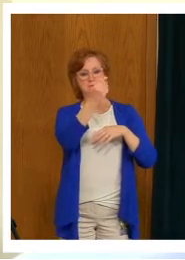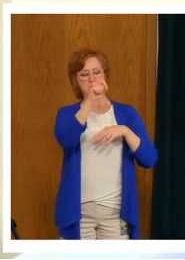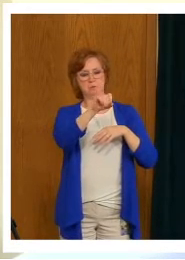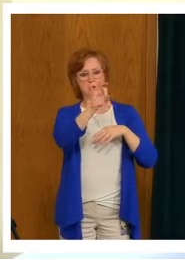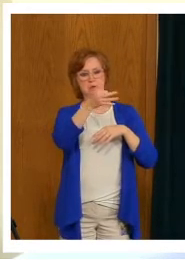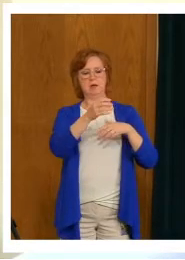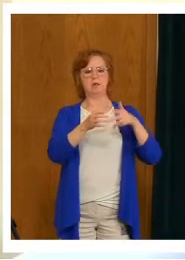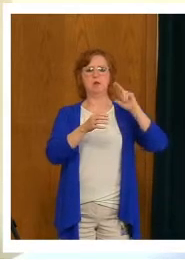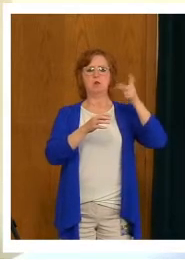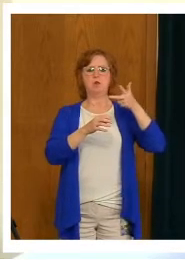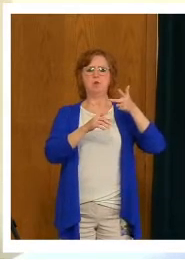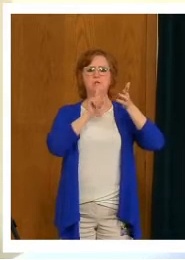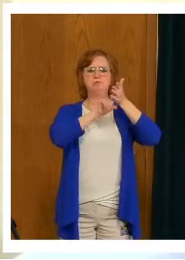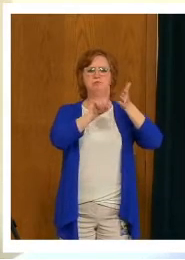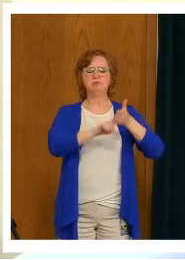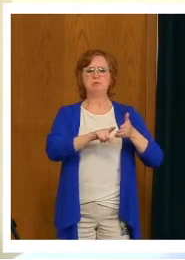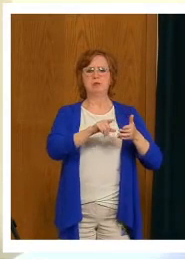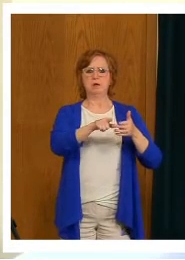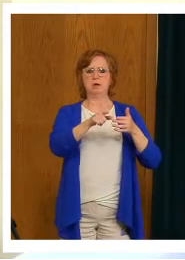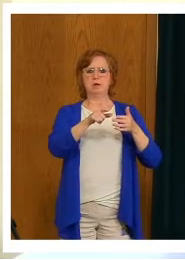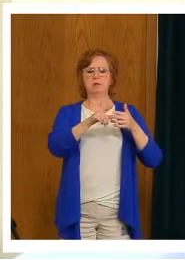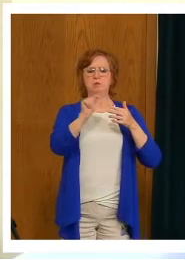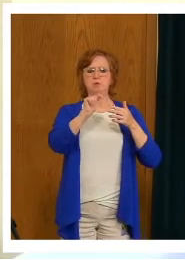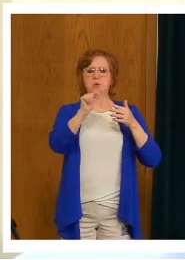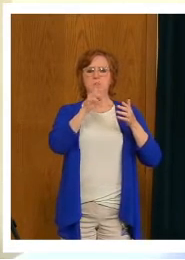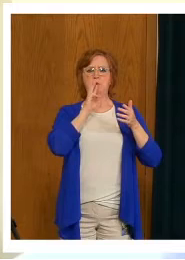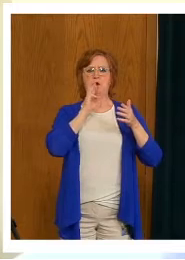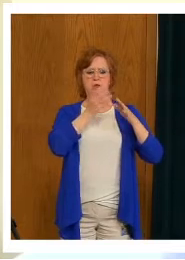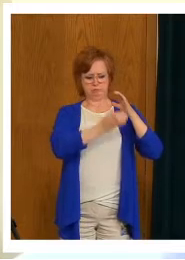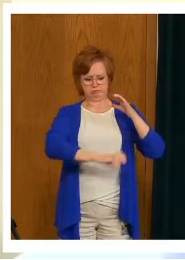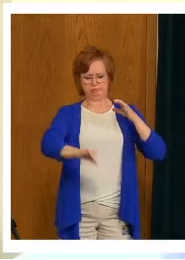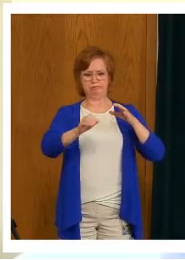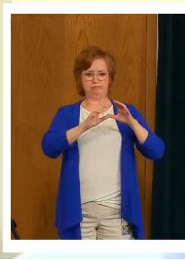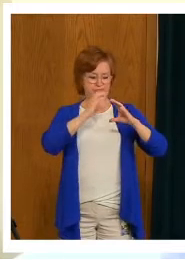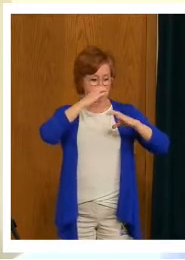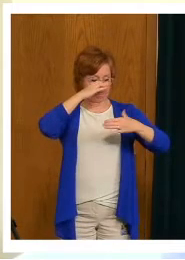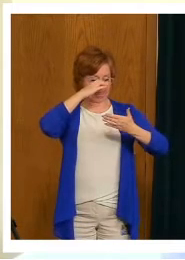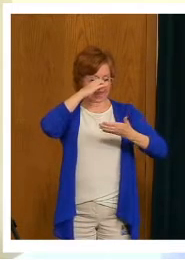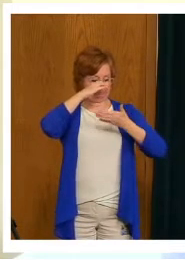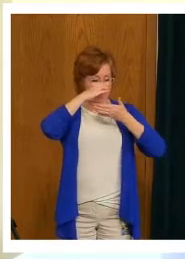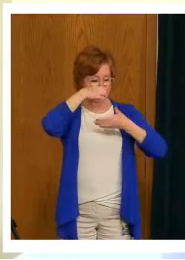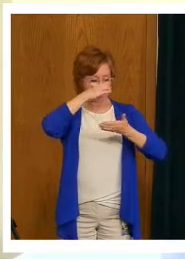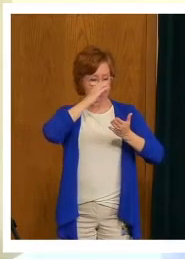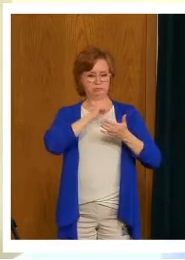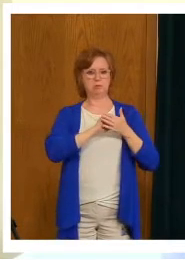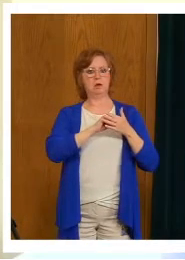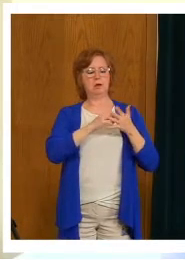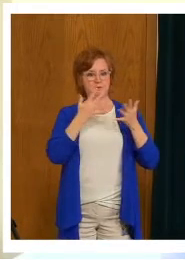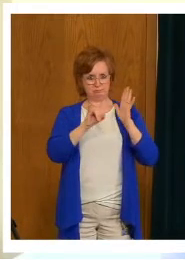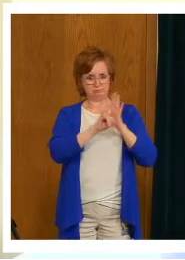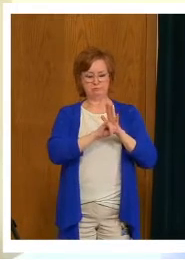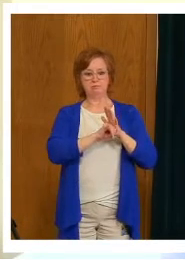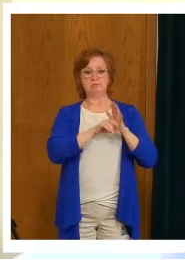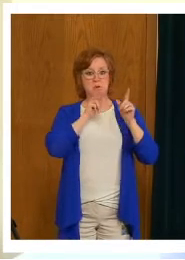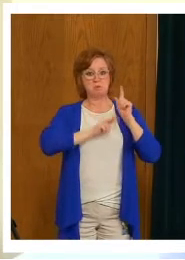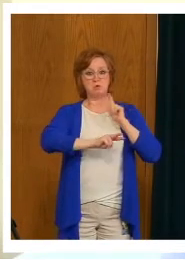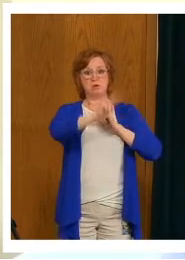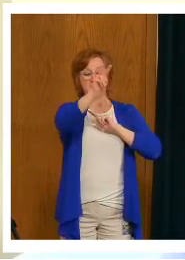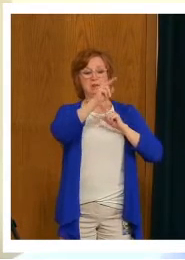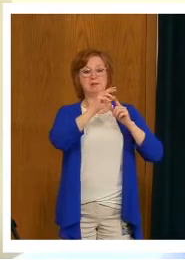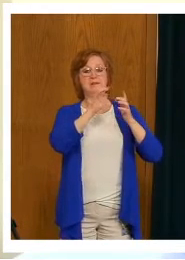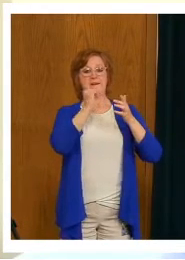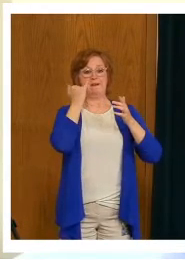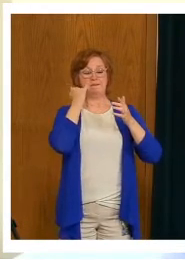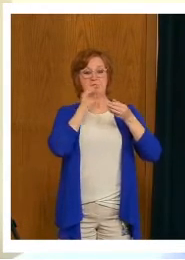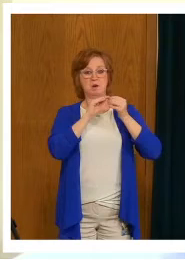surveillance also showing a downward trend. And I'd like to reinforce, as the Premier said, we are not seeing super spreading events right now because we have